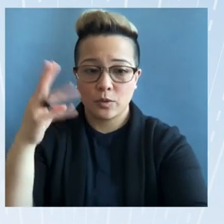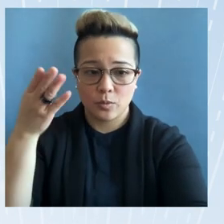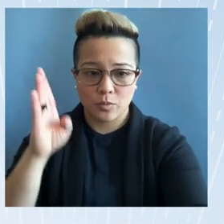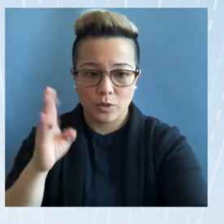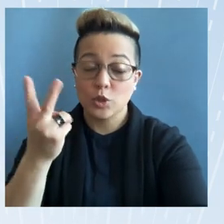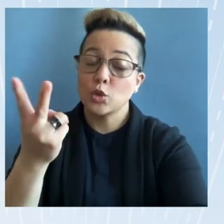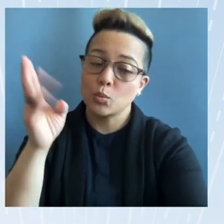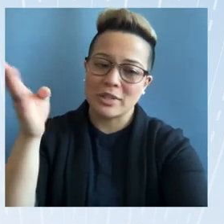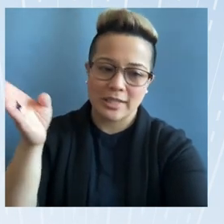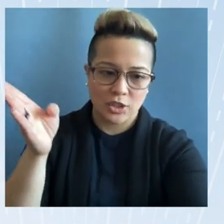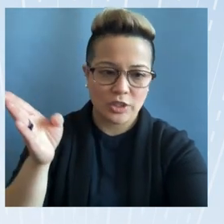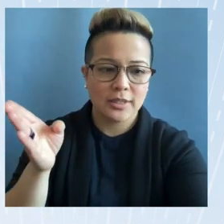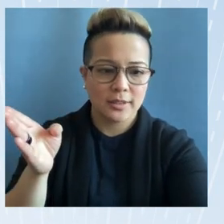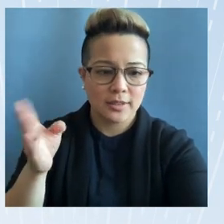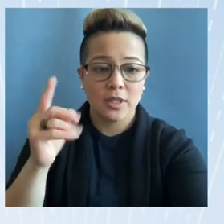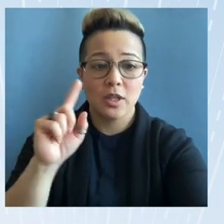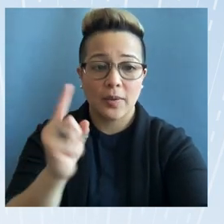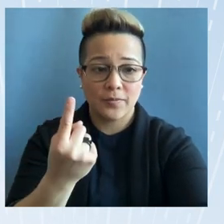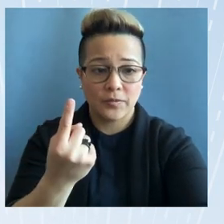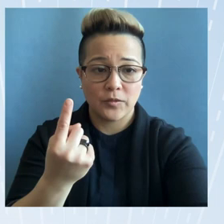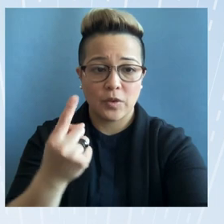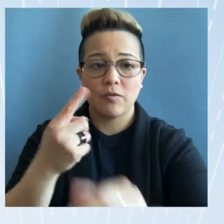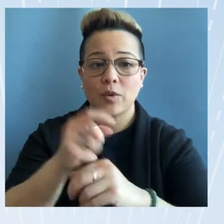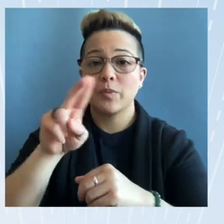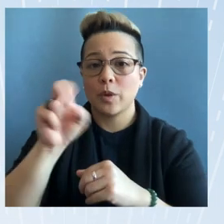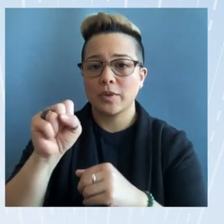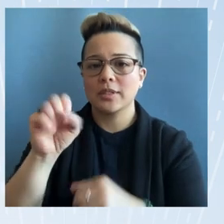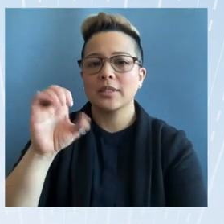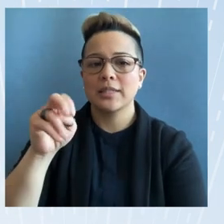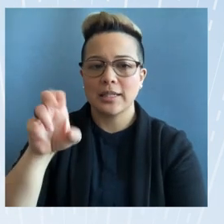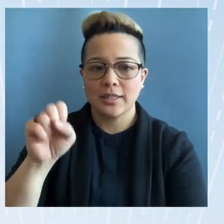two presentations. The first from the U.S. Census Bureau.